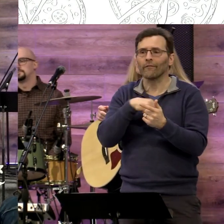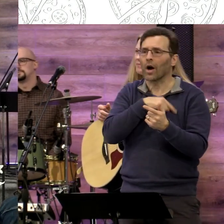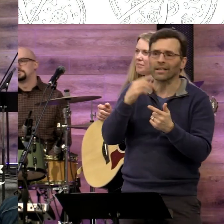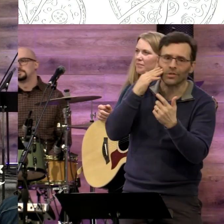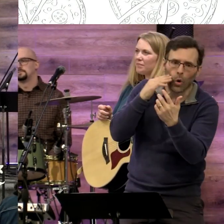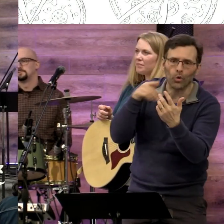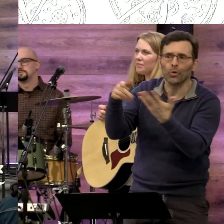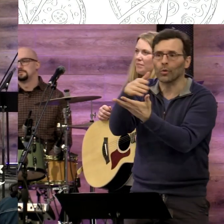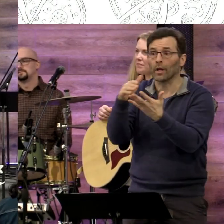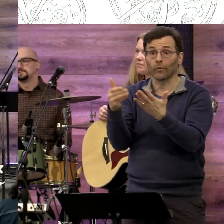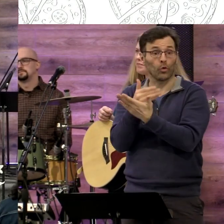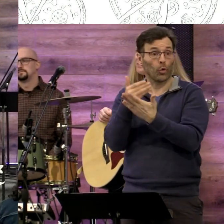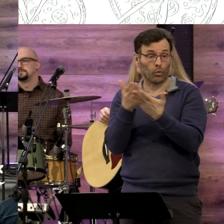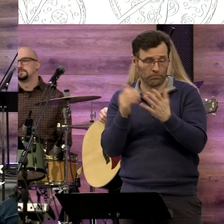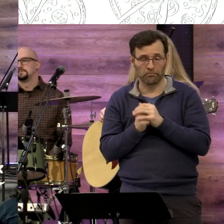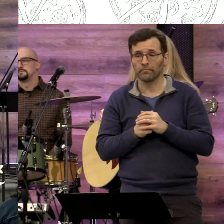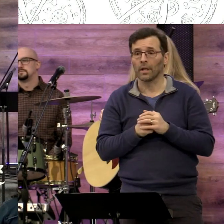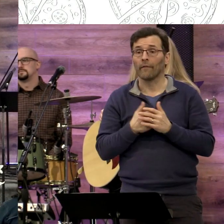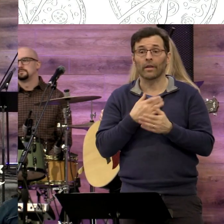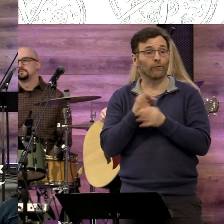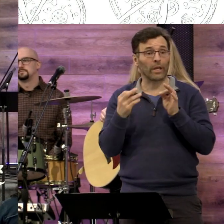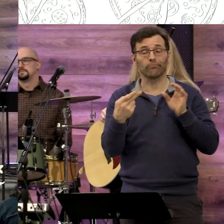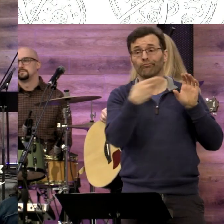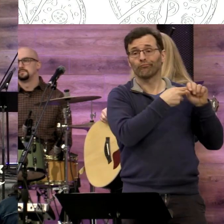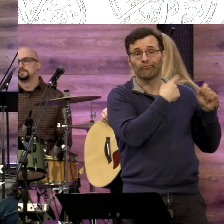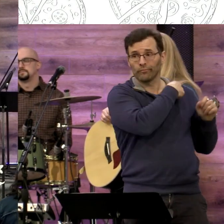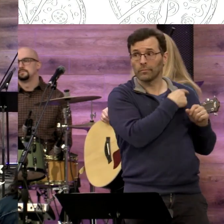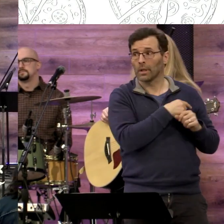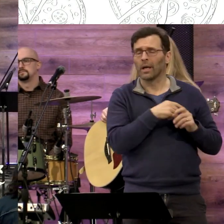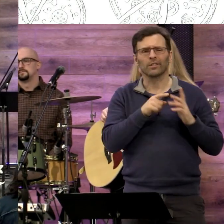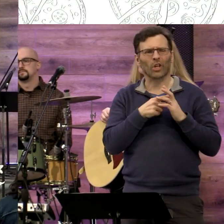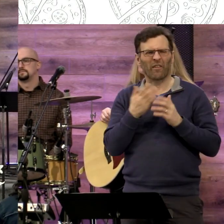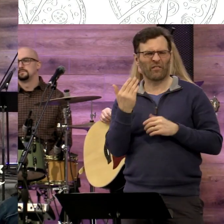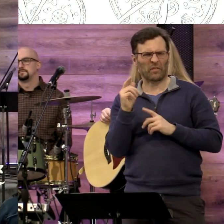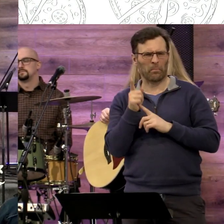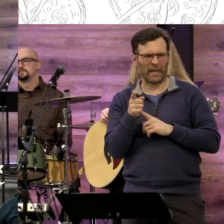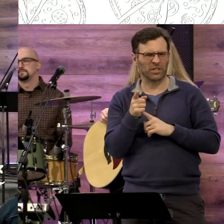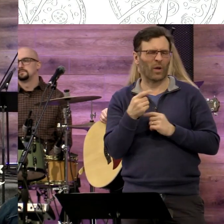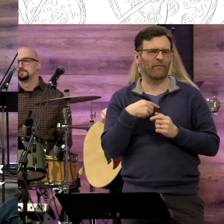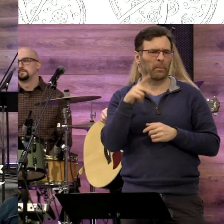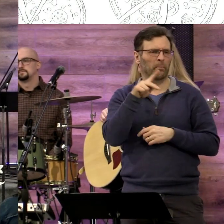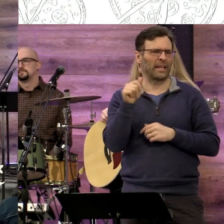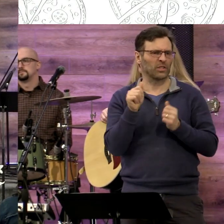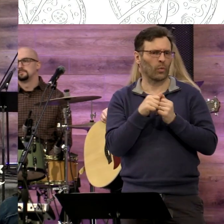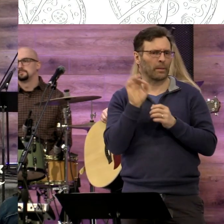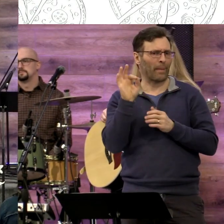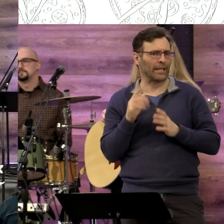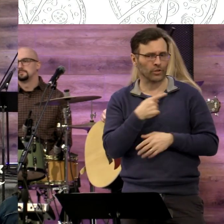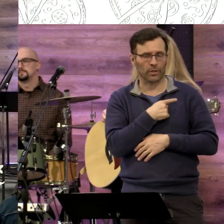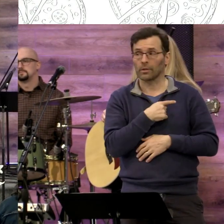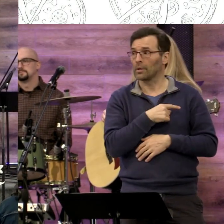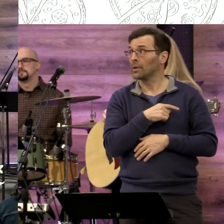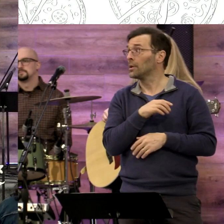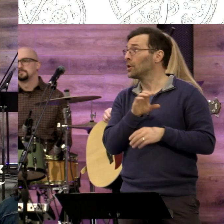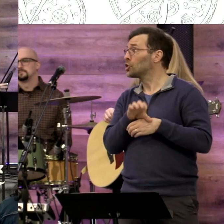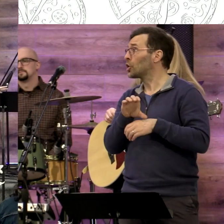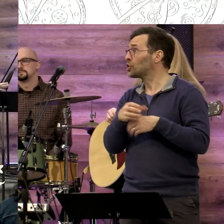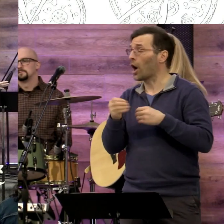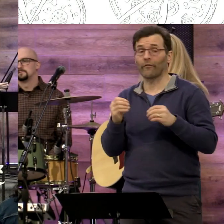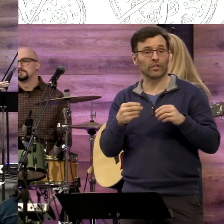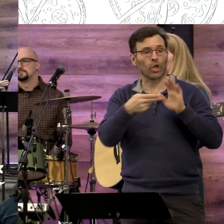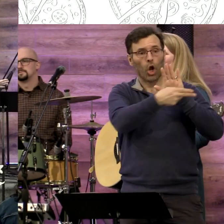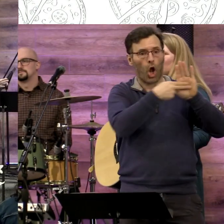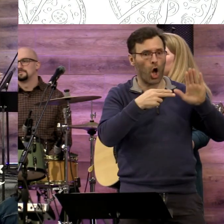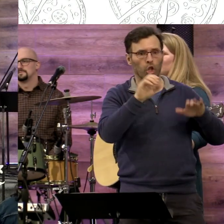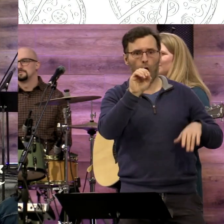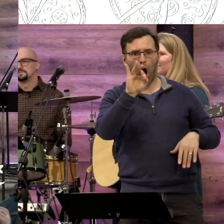you if you're new here. So feel free to pop by. It'll start in about 15 minutes or so. The church office is labeled office, so